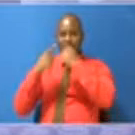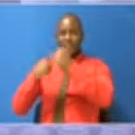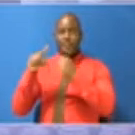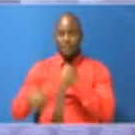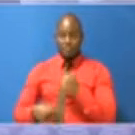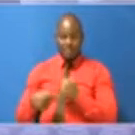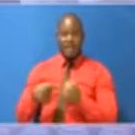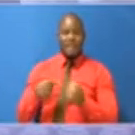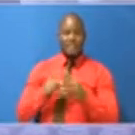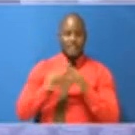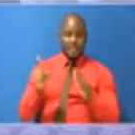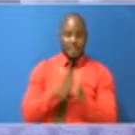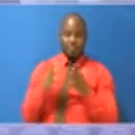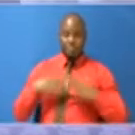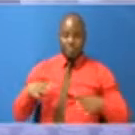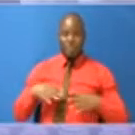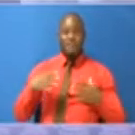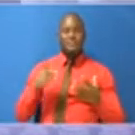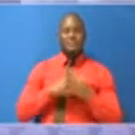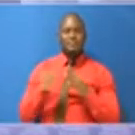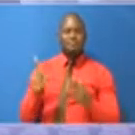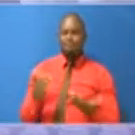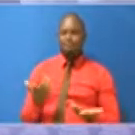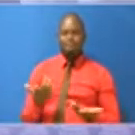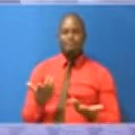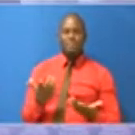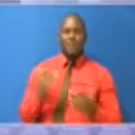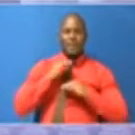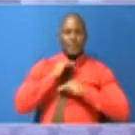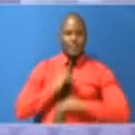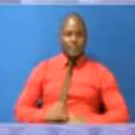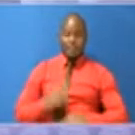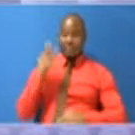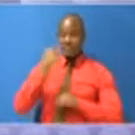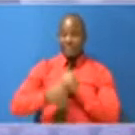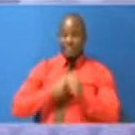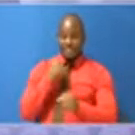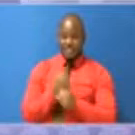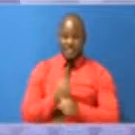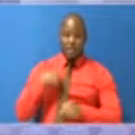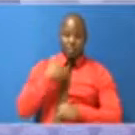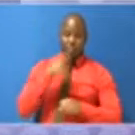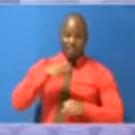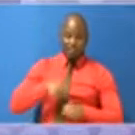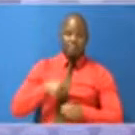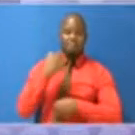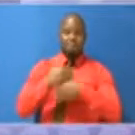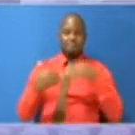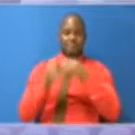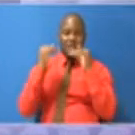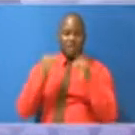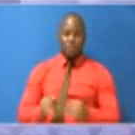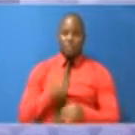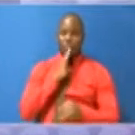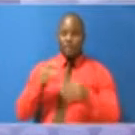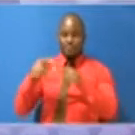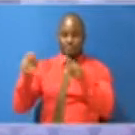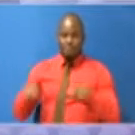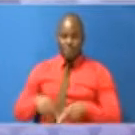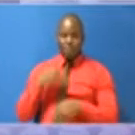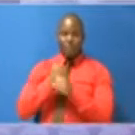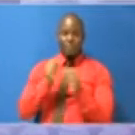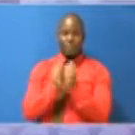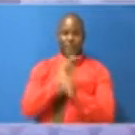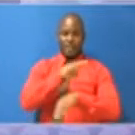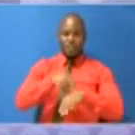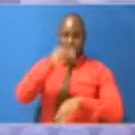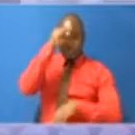thousand immediately and people what what hanza could scare relief but in five years we have to build new water sources and work with the national